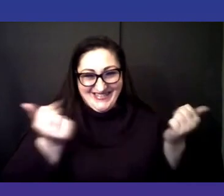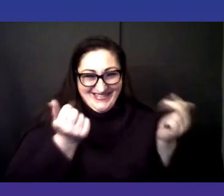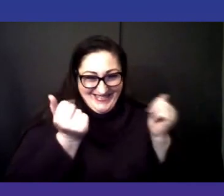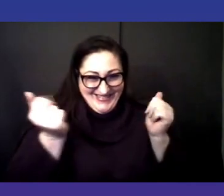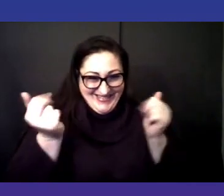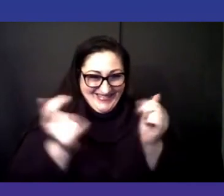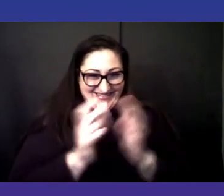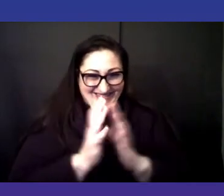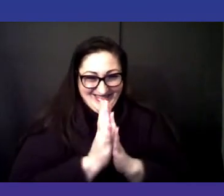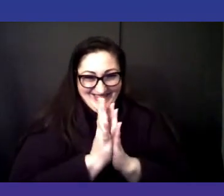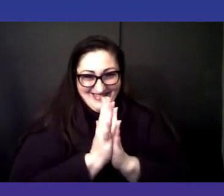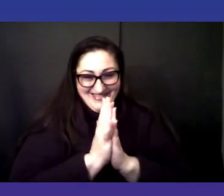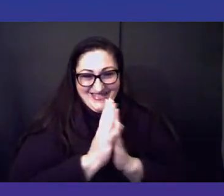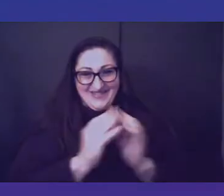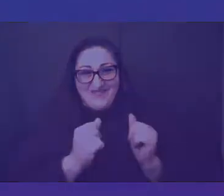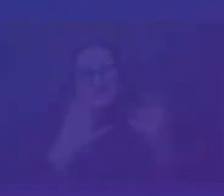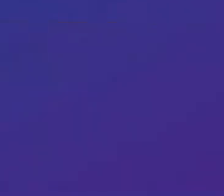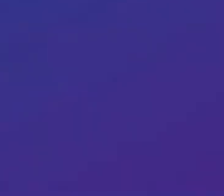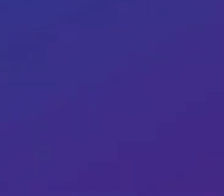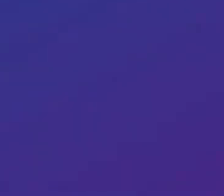This has been so lovely.